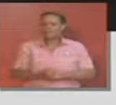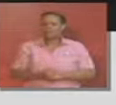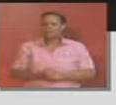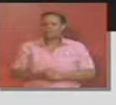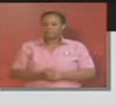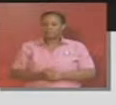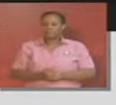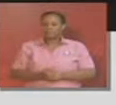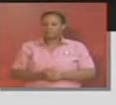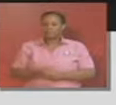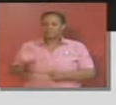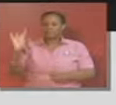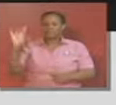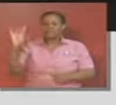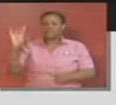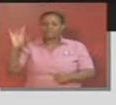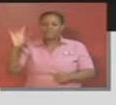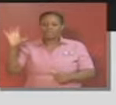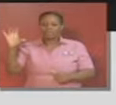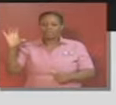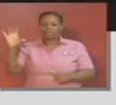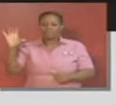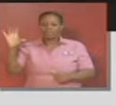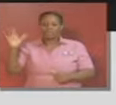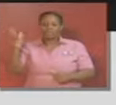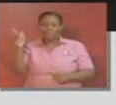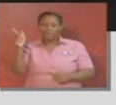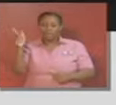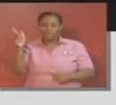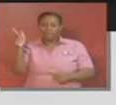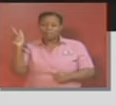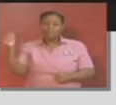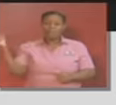7,821 would have returned as positive, and we have